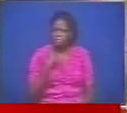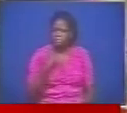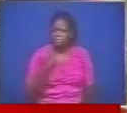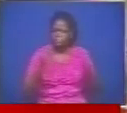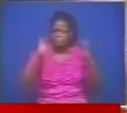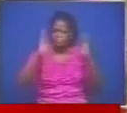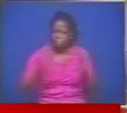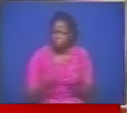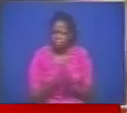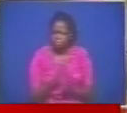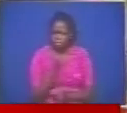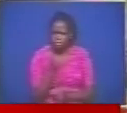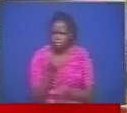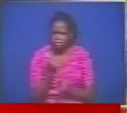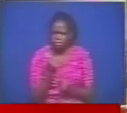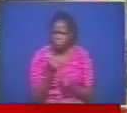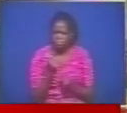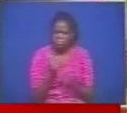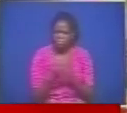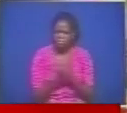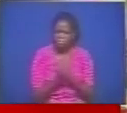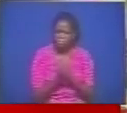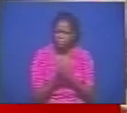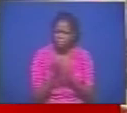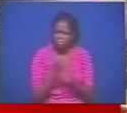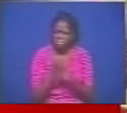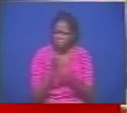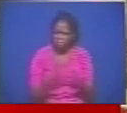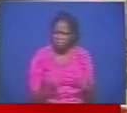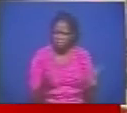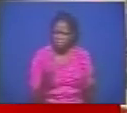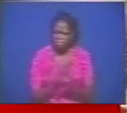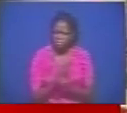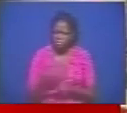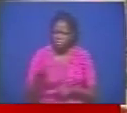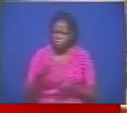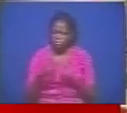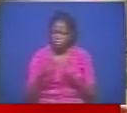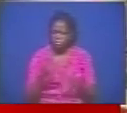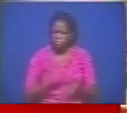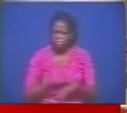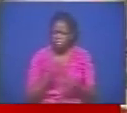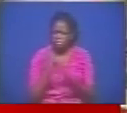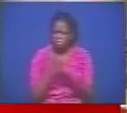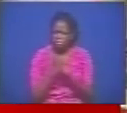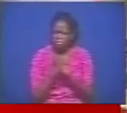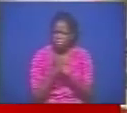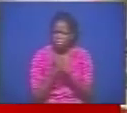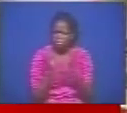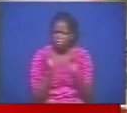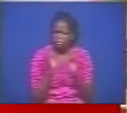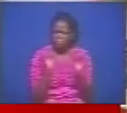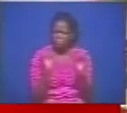other skilled workers in the different sectors who are hardly absorbed in the government service since